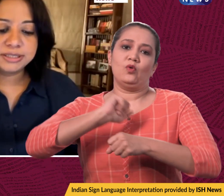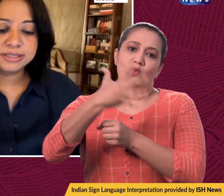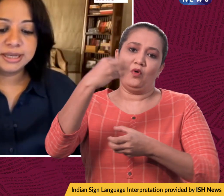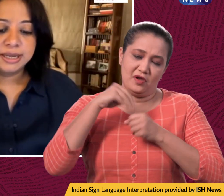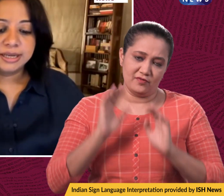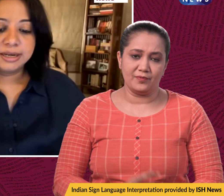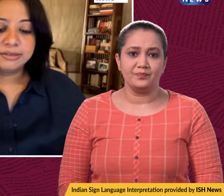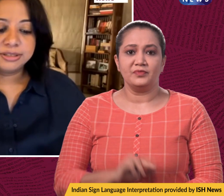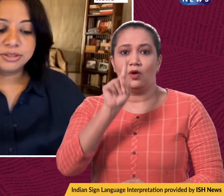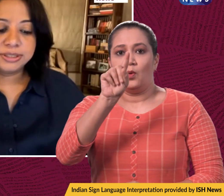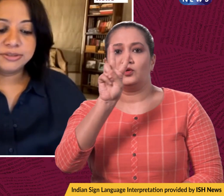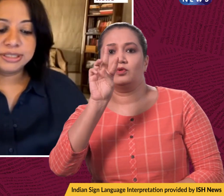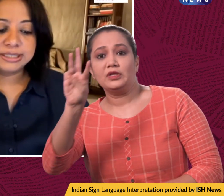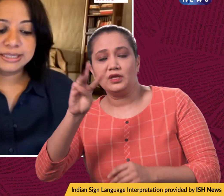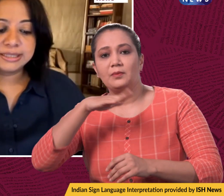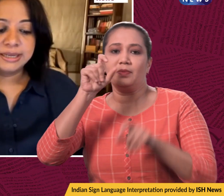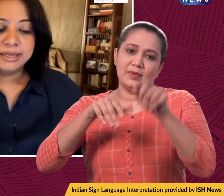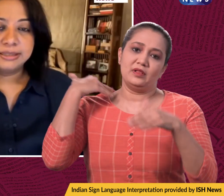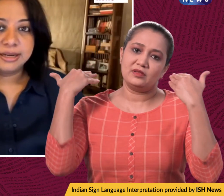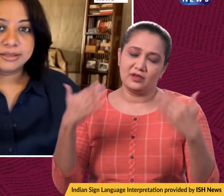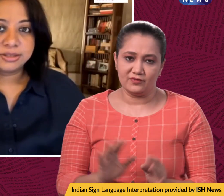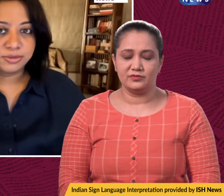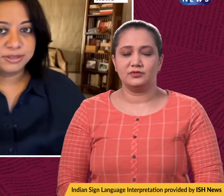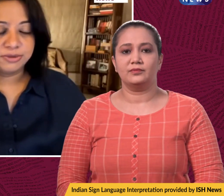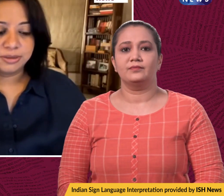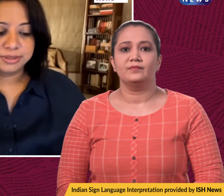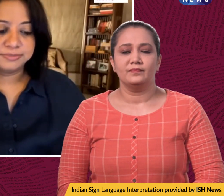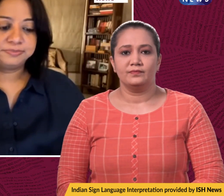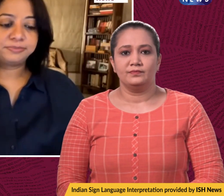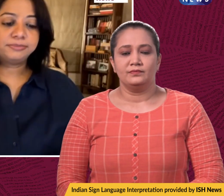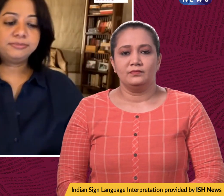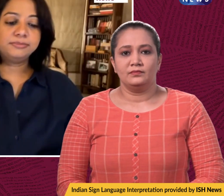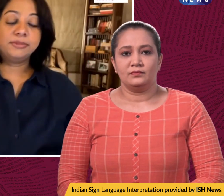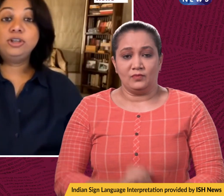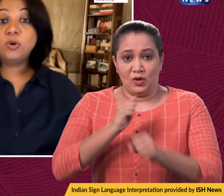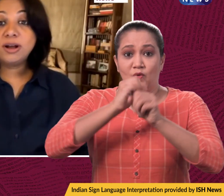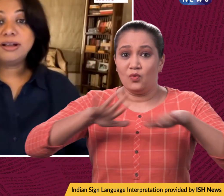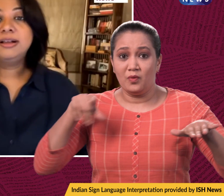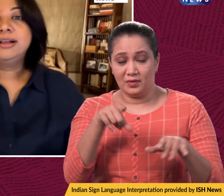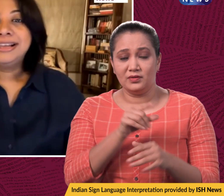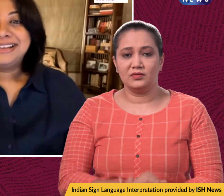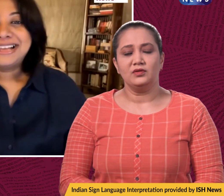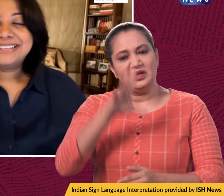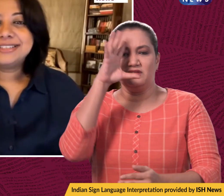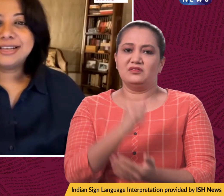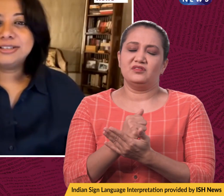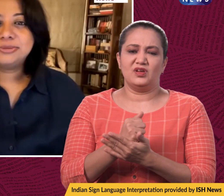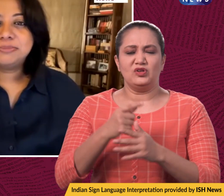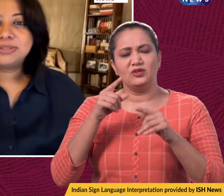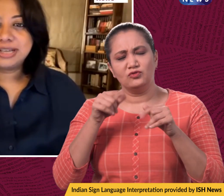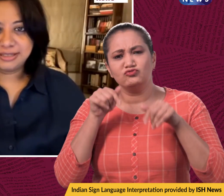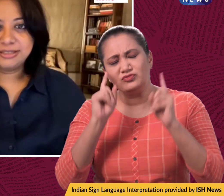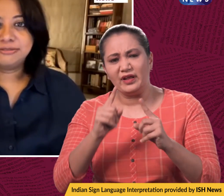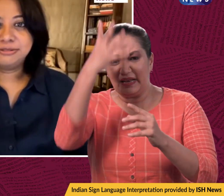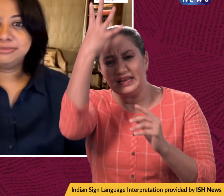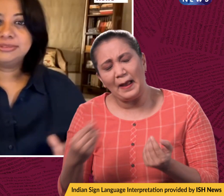COVID cases and 123 deaths in the last 24 hours. Goa has decided to